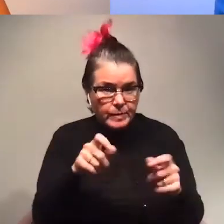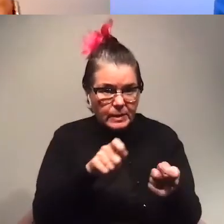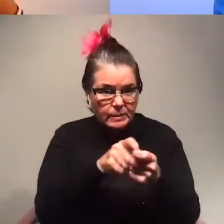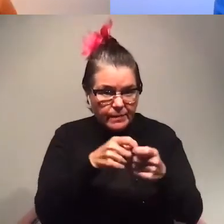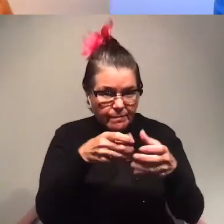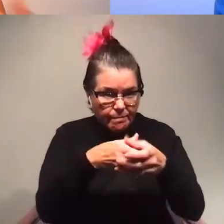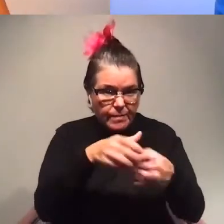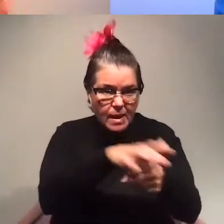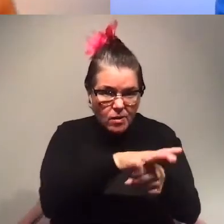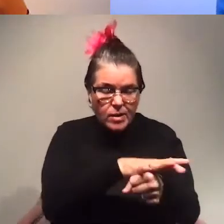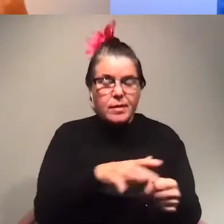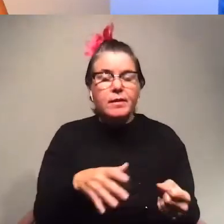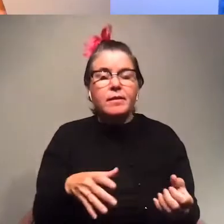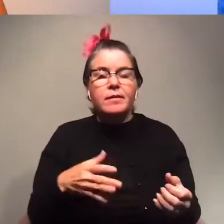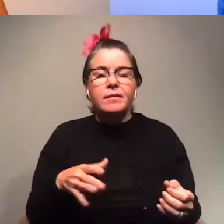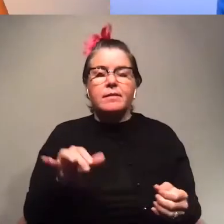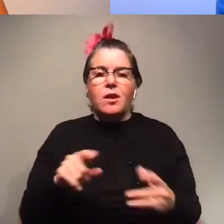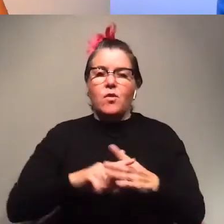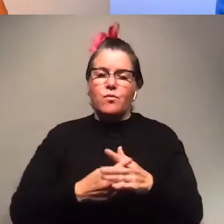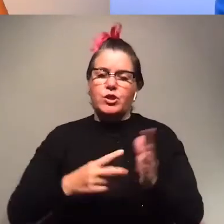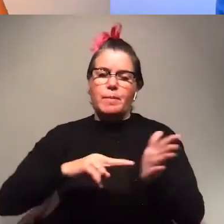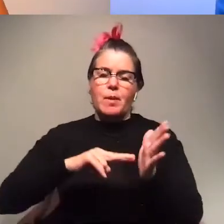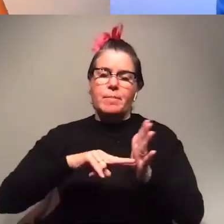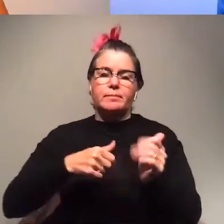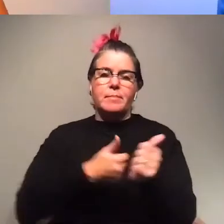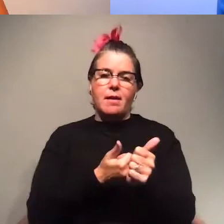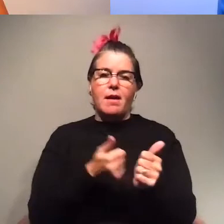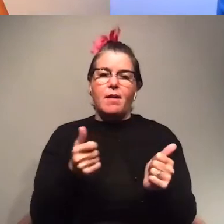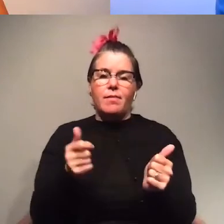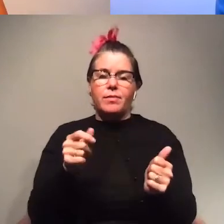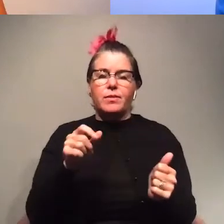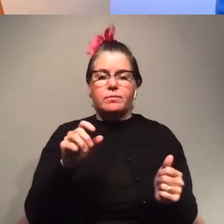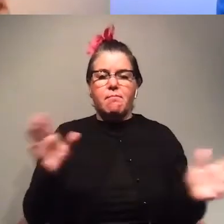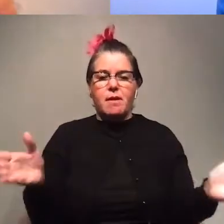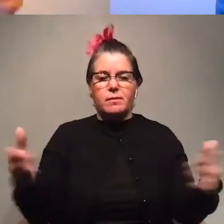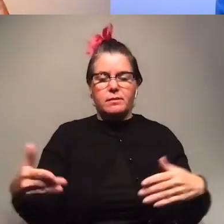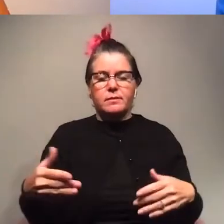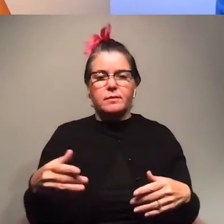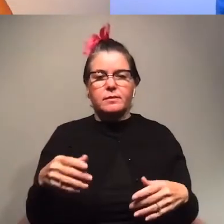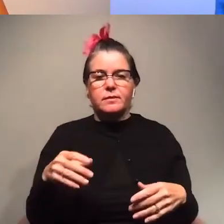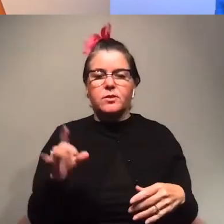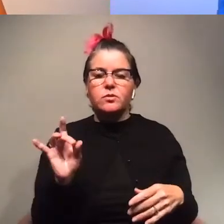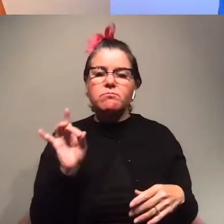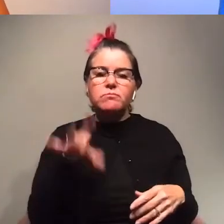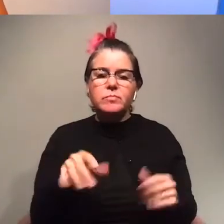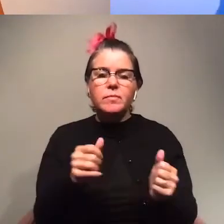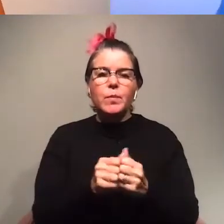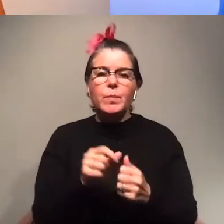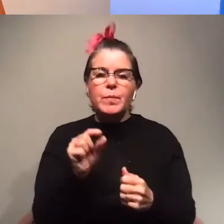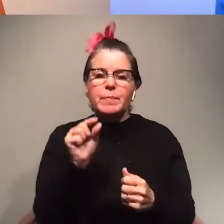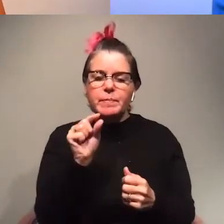that's what the original intention behind a lot of these mesocosm boxes were or to dose them with these really